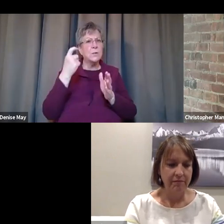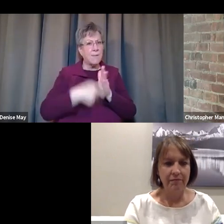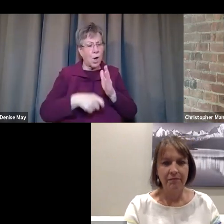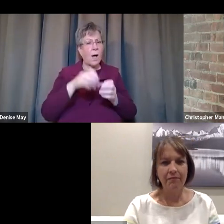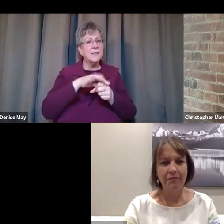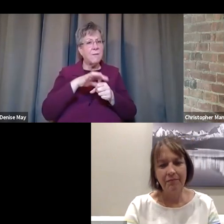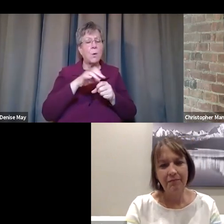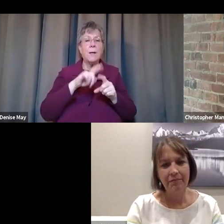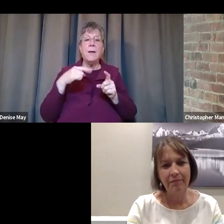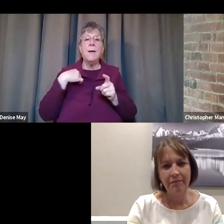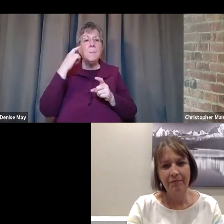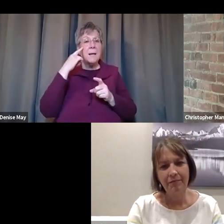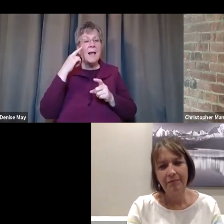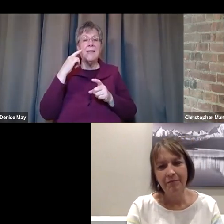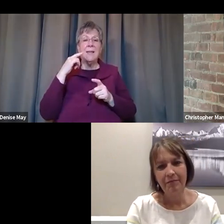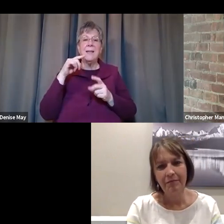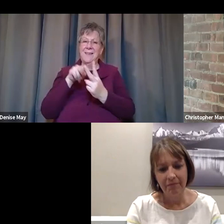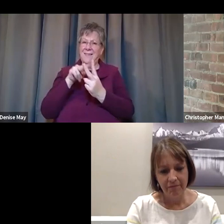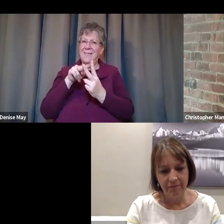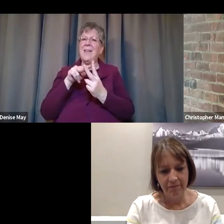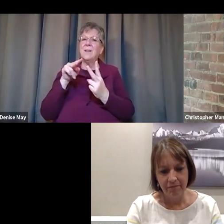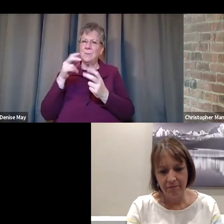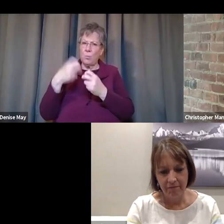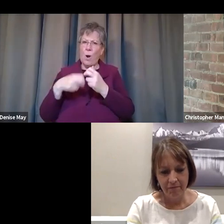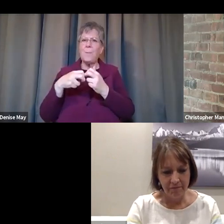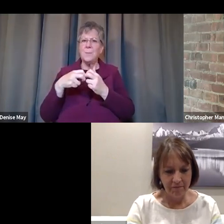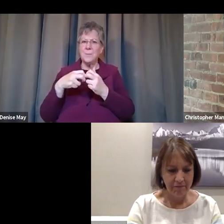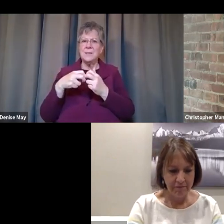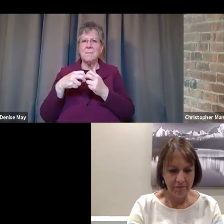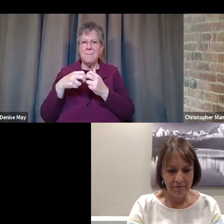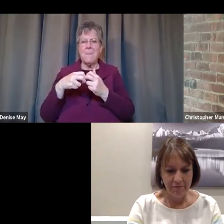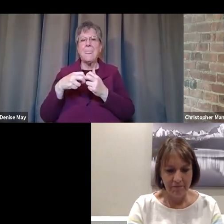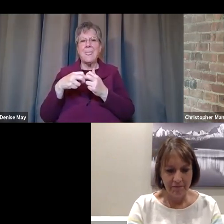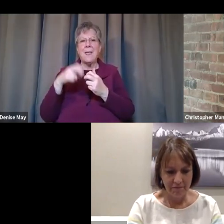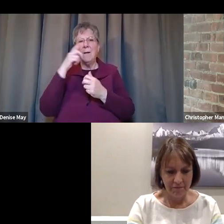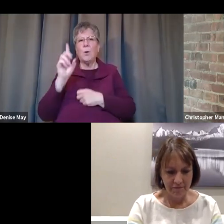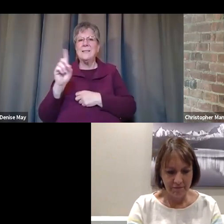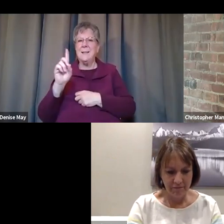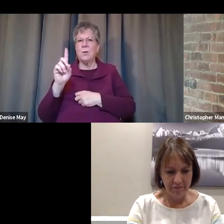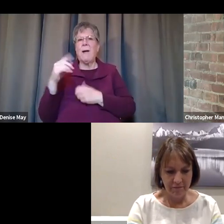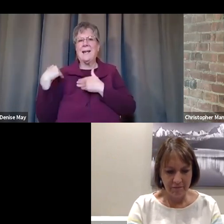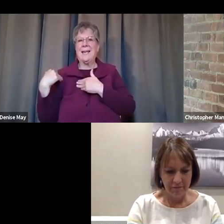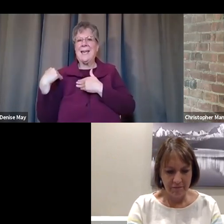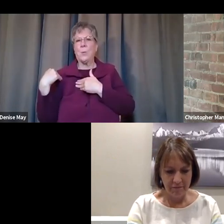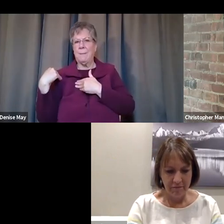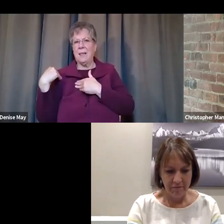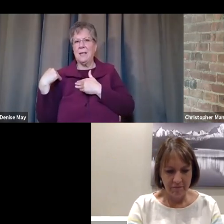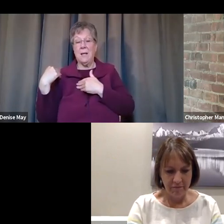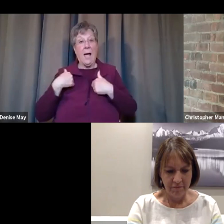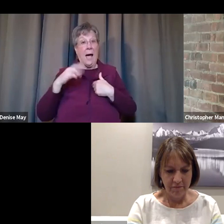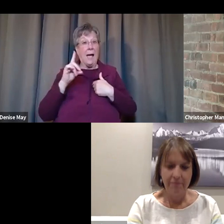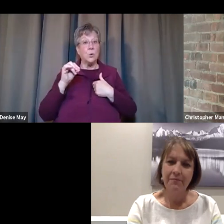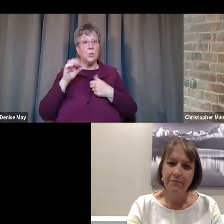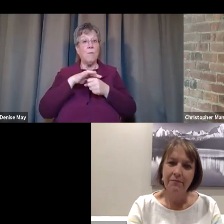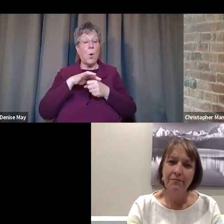but I think they present problems for, this is going to be very theoretical, but democratic accountability. If I do vote early, I